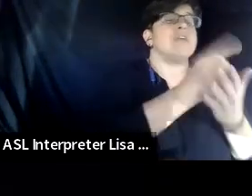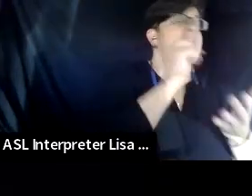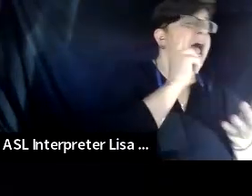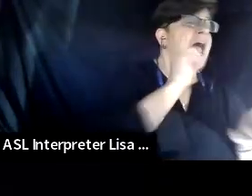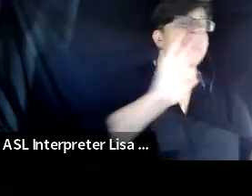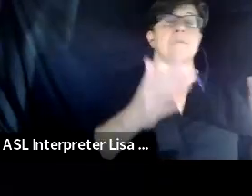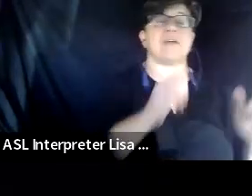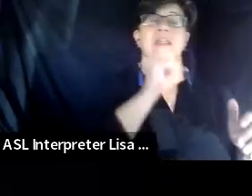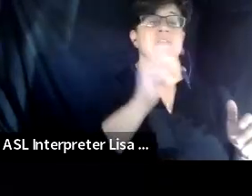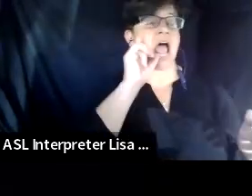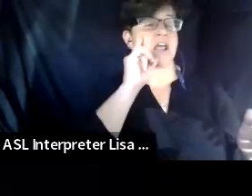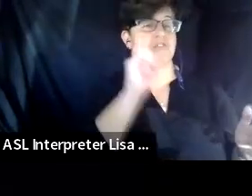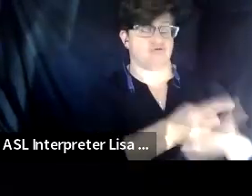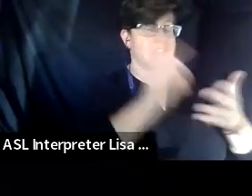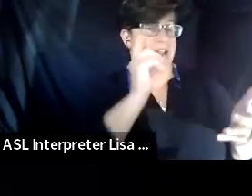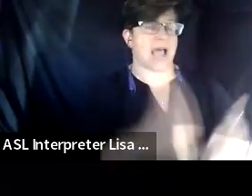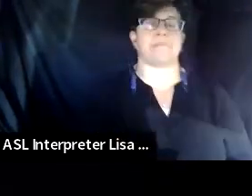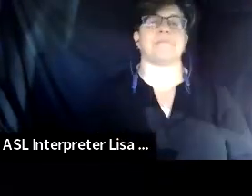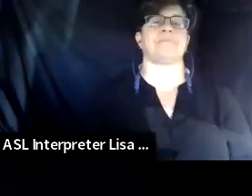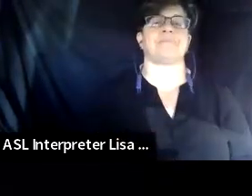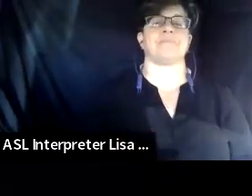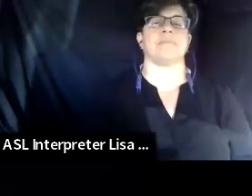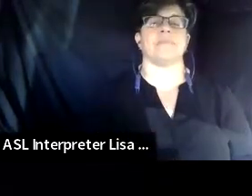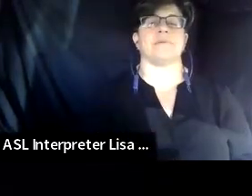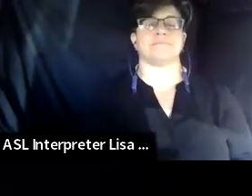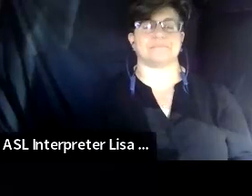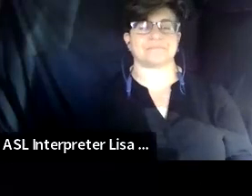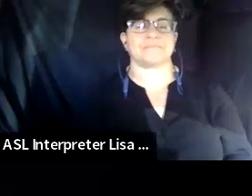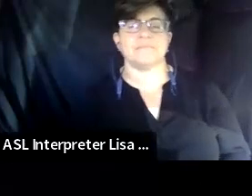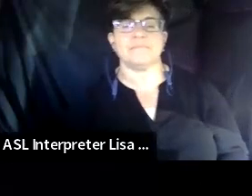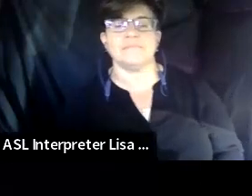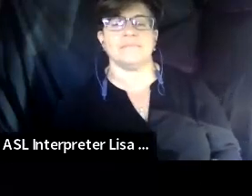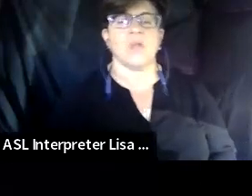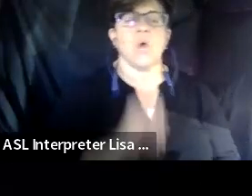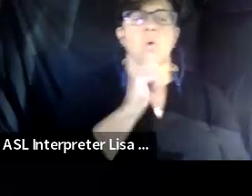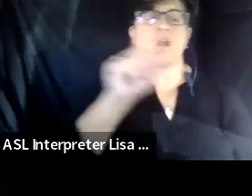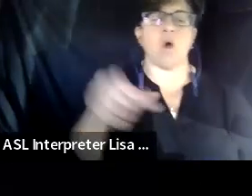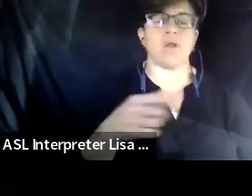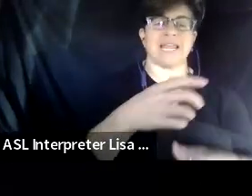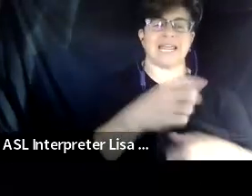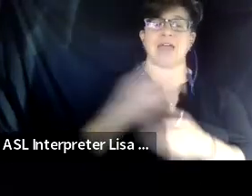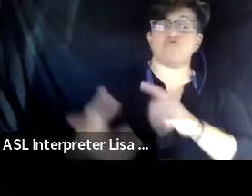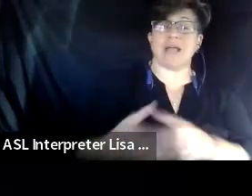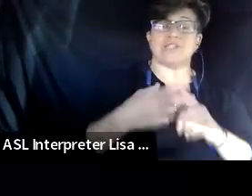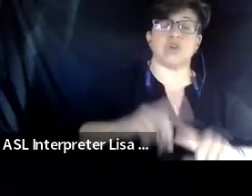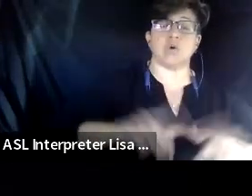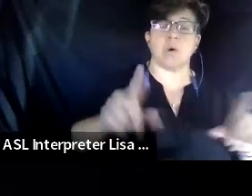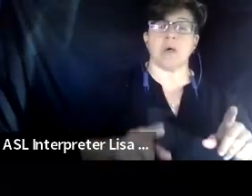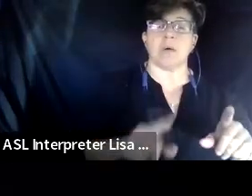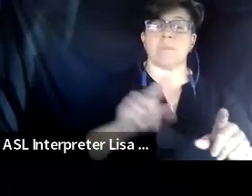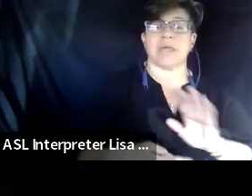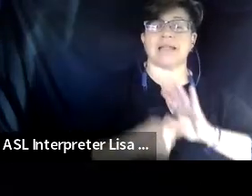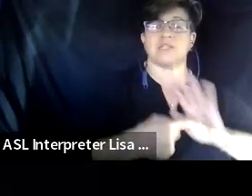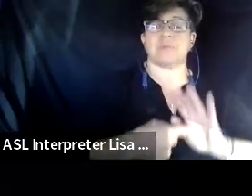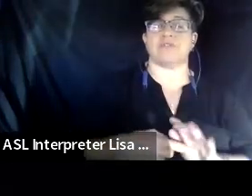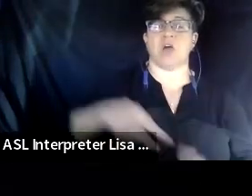Immunohistochemistry shows that in the treated region, we not only get rescue, but we actually get expression of the FAM161A gene, which is actually absent in these